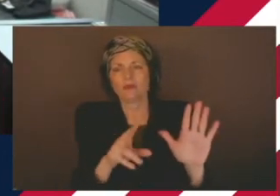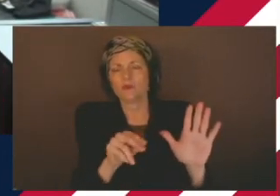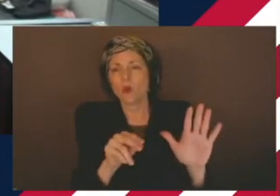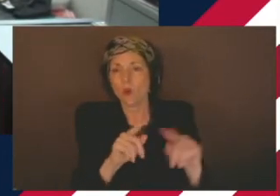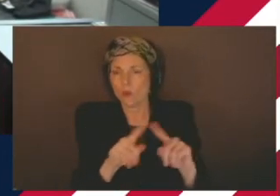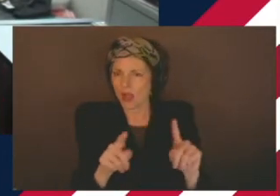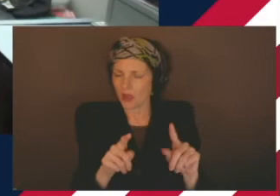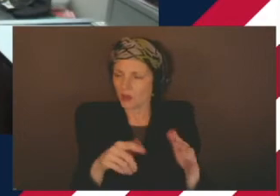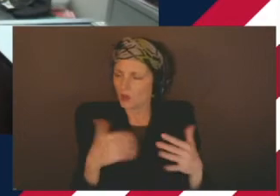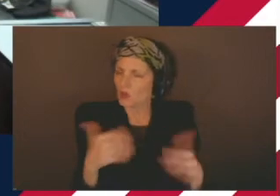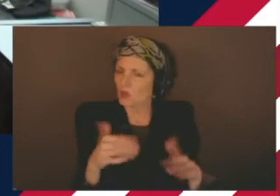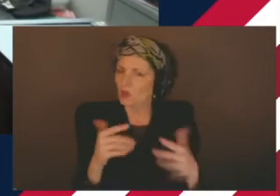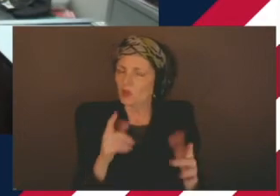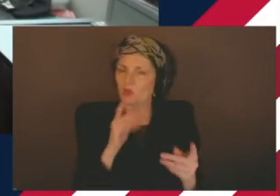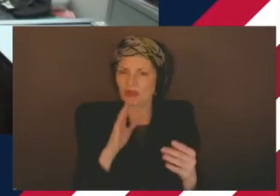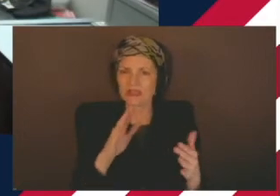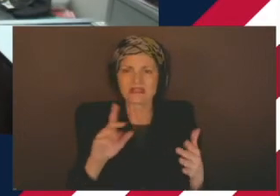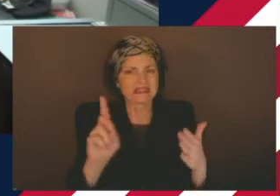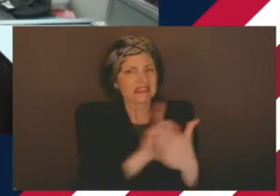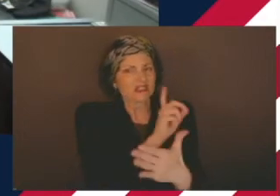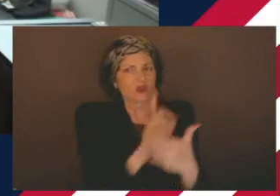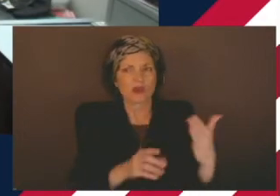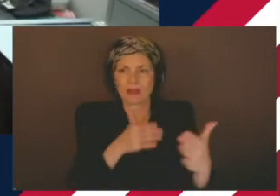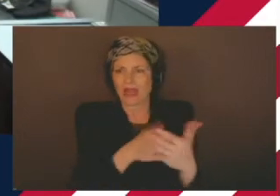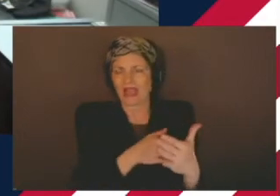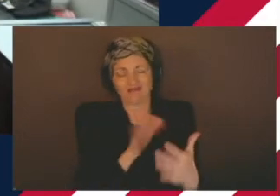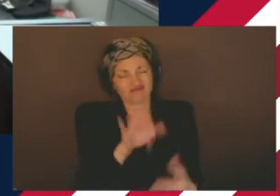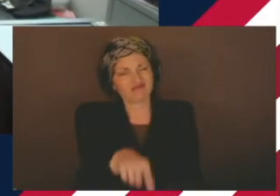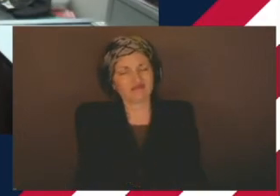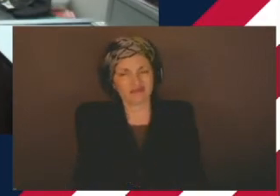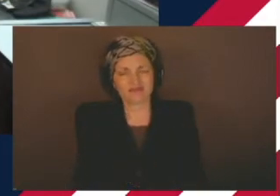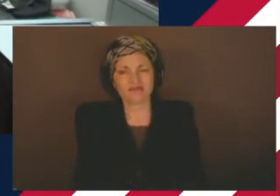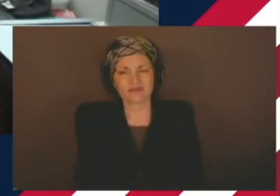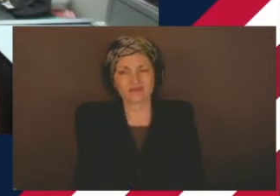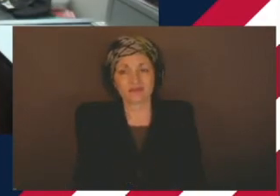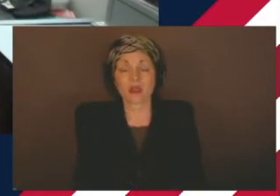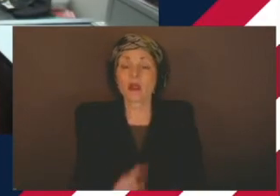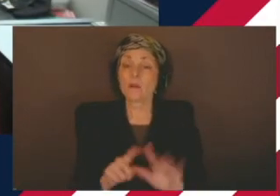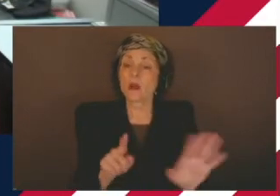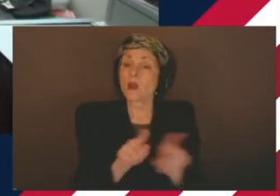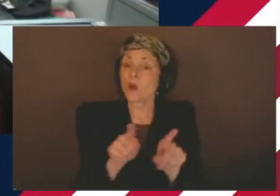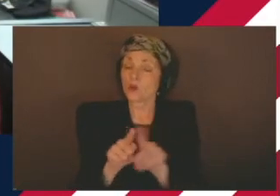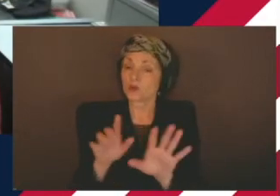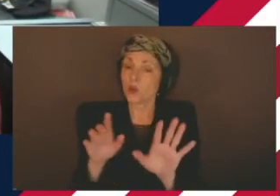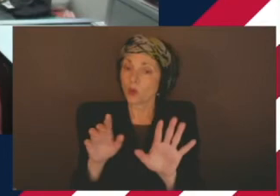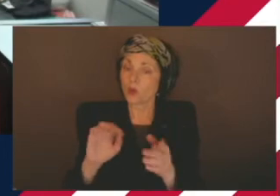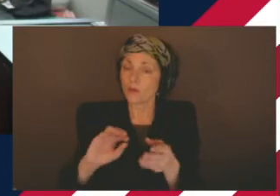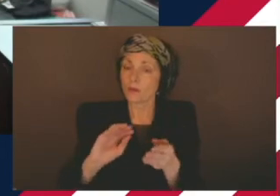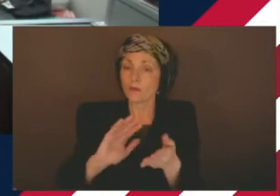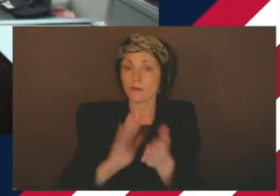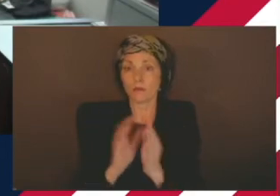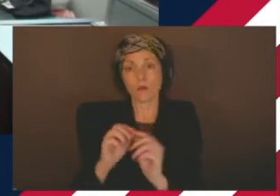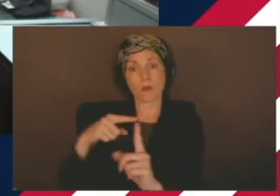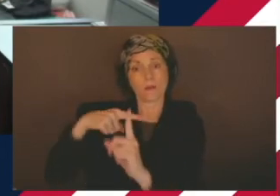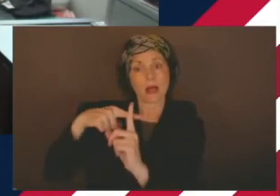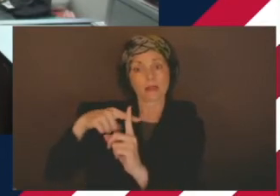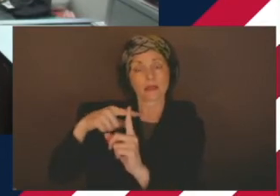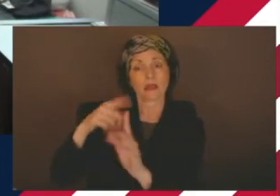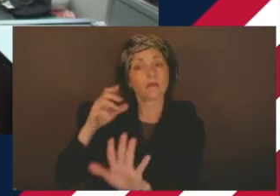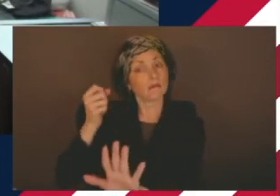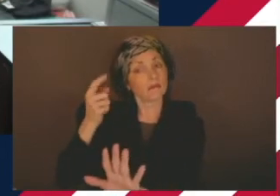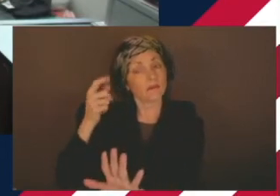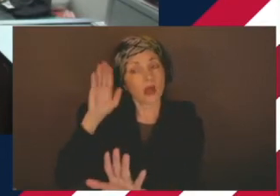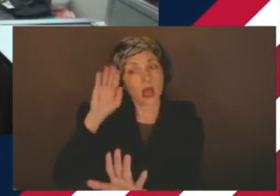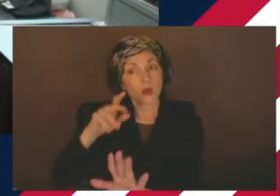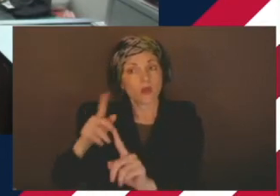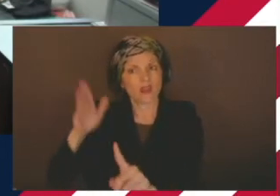though, on a positive note, I'd like to quote actually a former drug czar who actually served under many